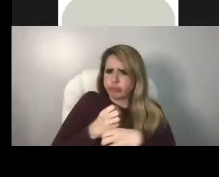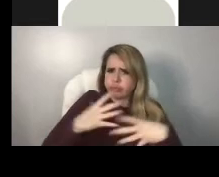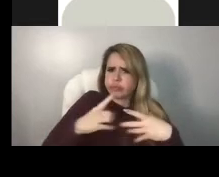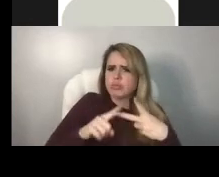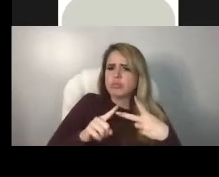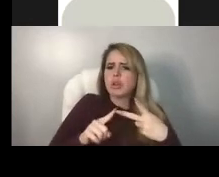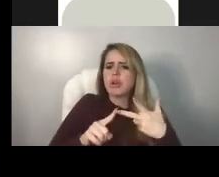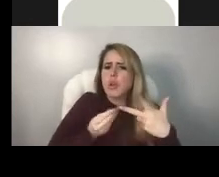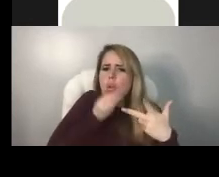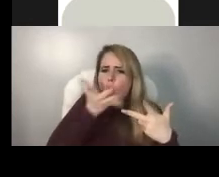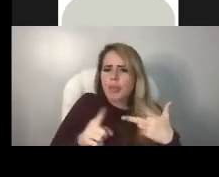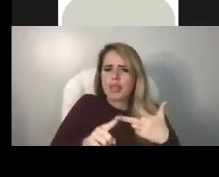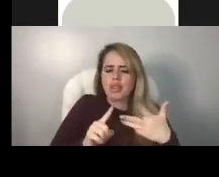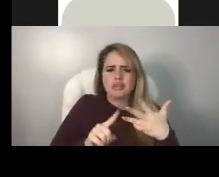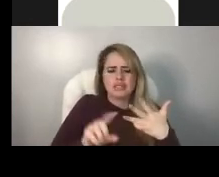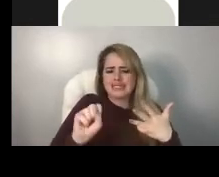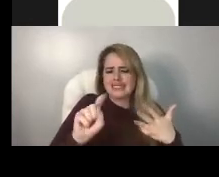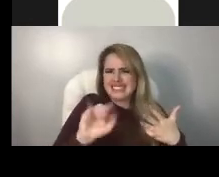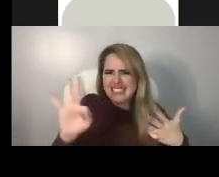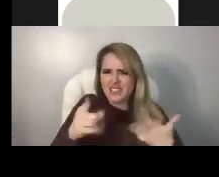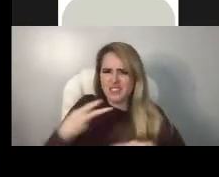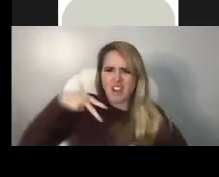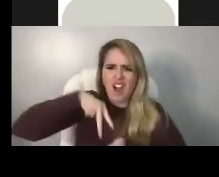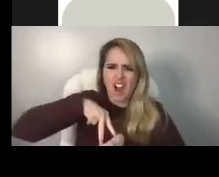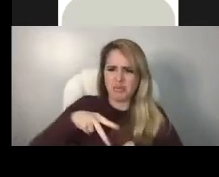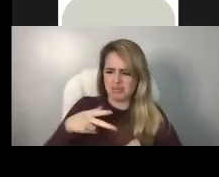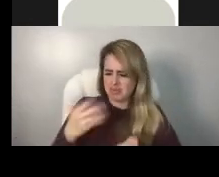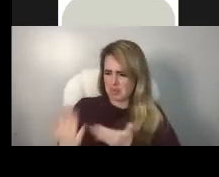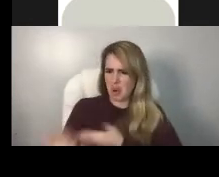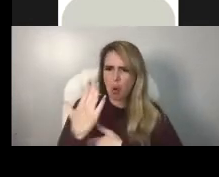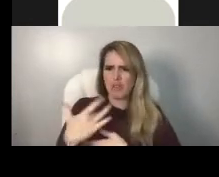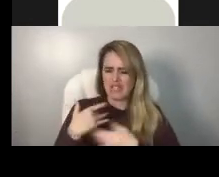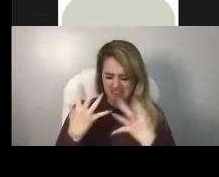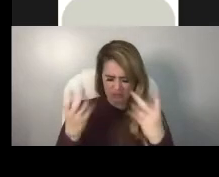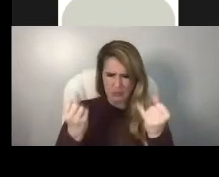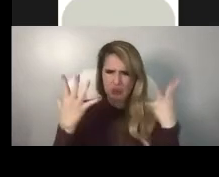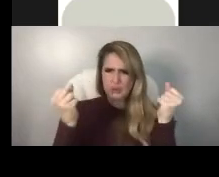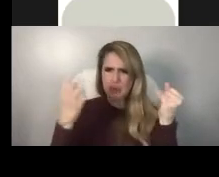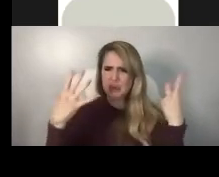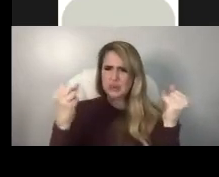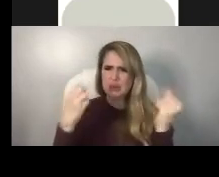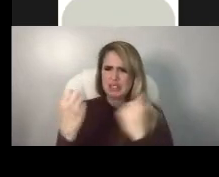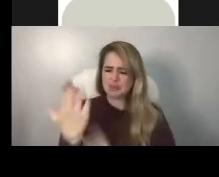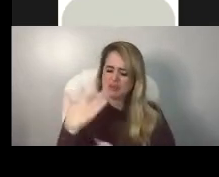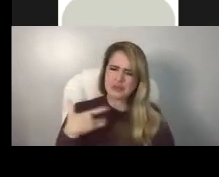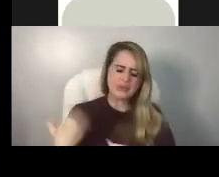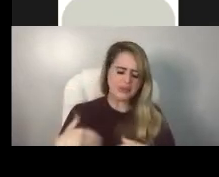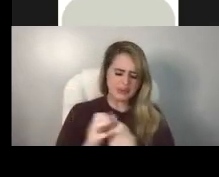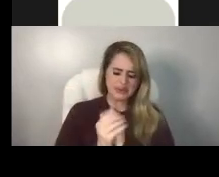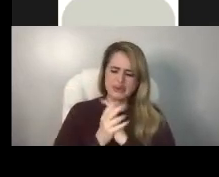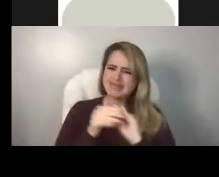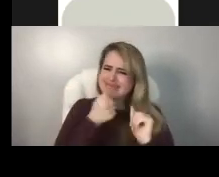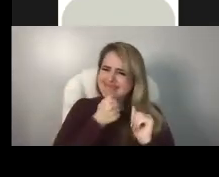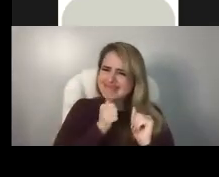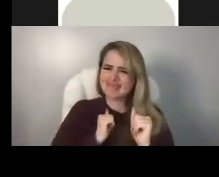stiffness. Patients get up in the morning, they feel like their hands are stiff, they have to get them moving. Bumps on their